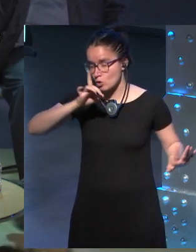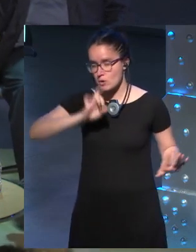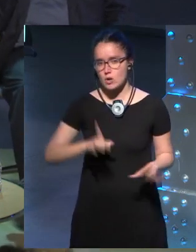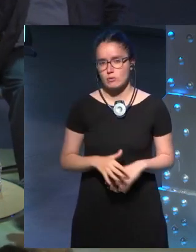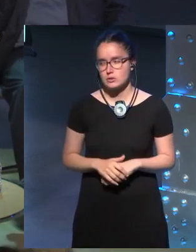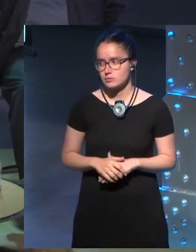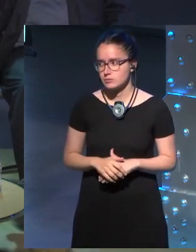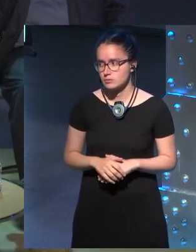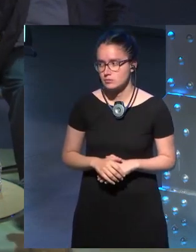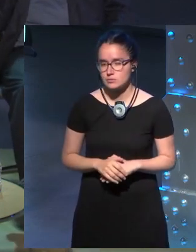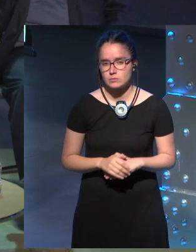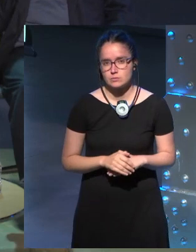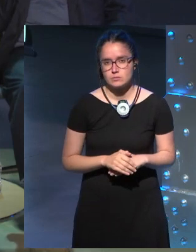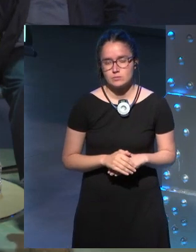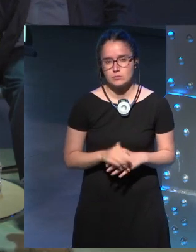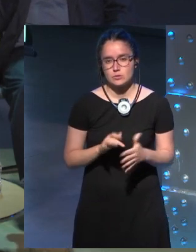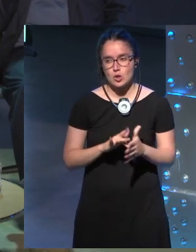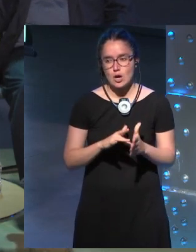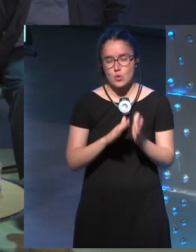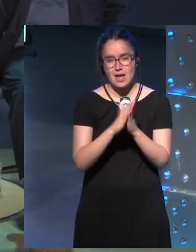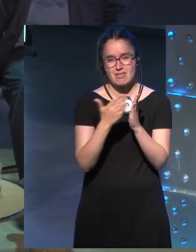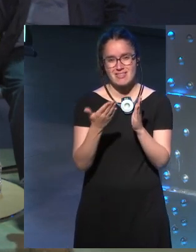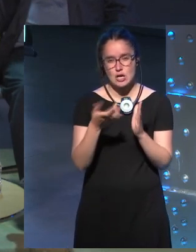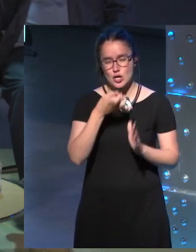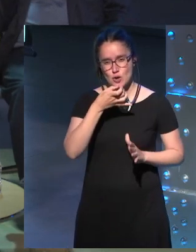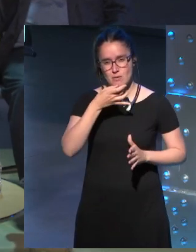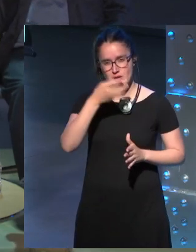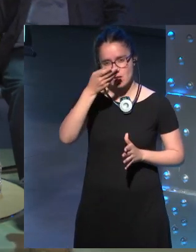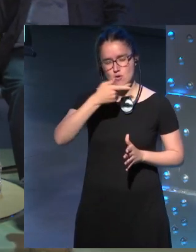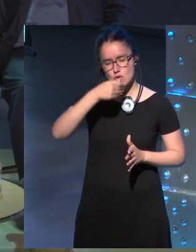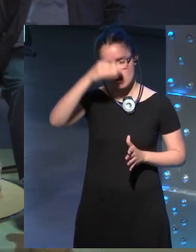You've got an encyclopedic knowledge of the game. It's impressive. All right.